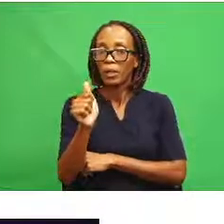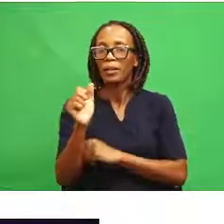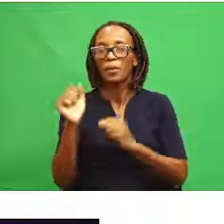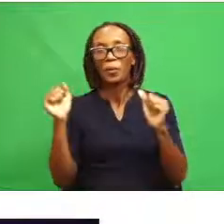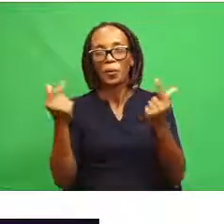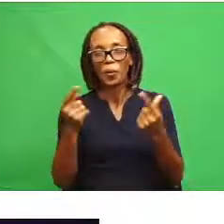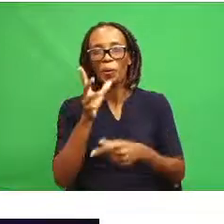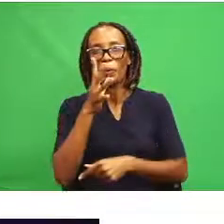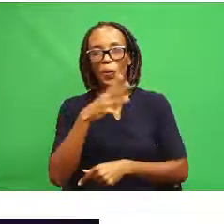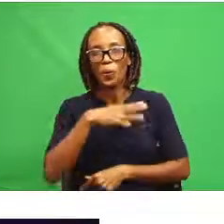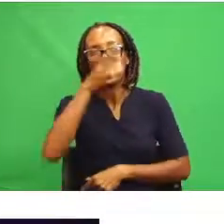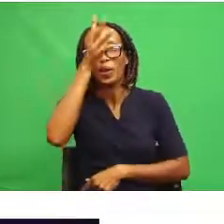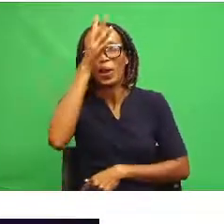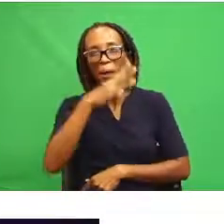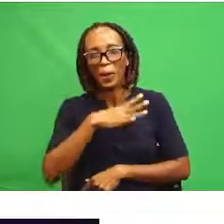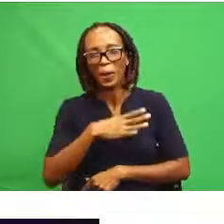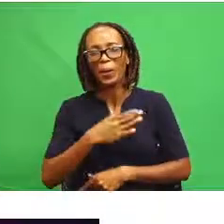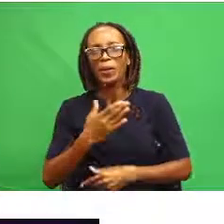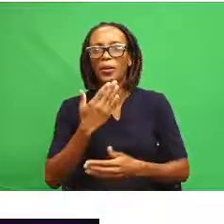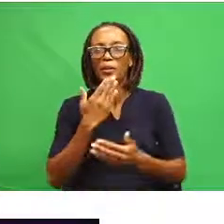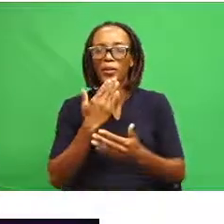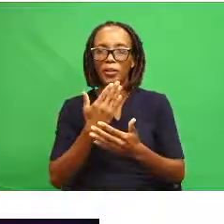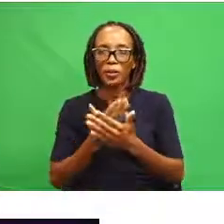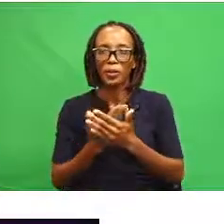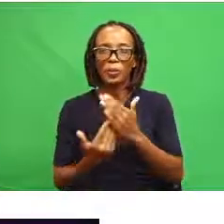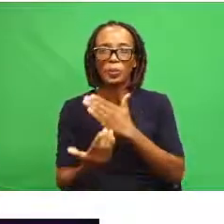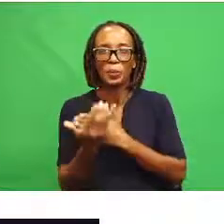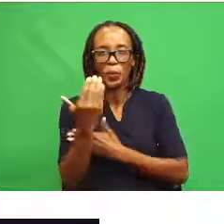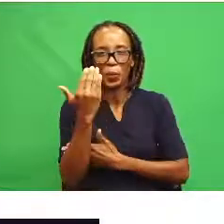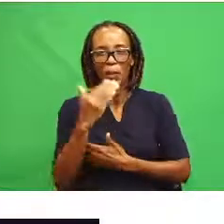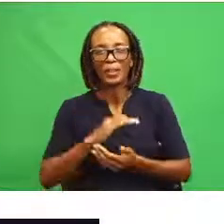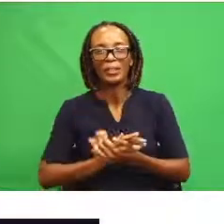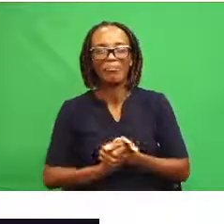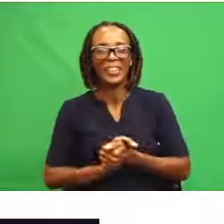ladies and gentlemen, pleasant day to all of you.